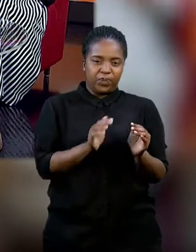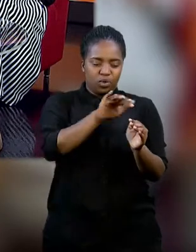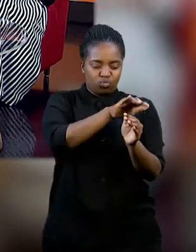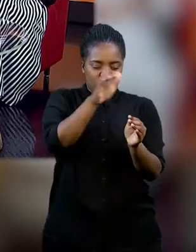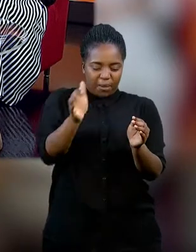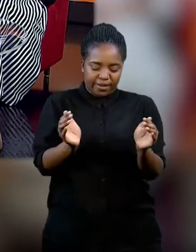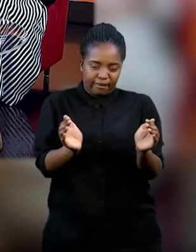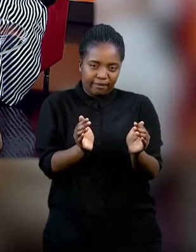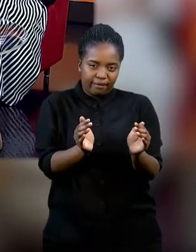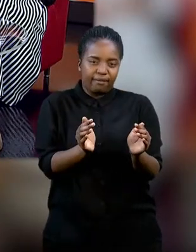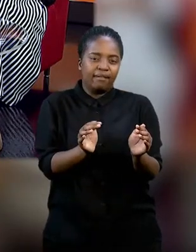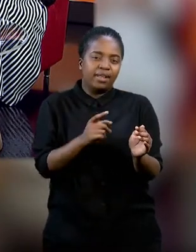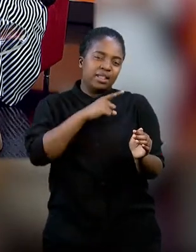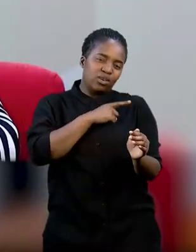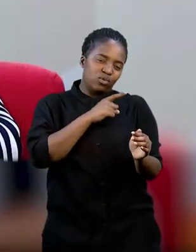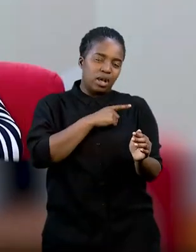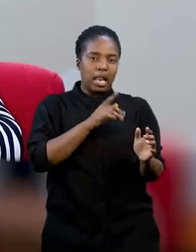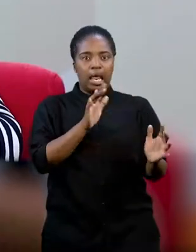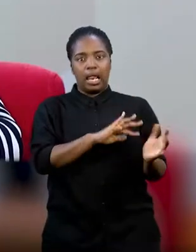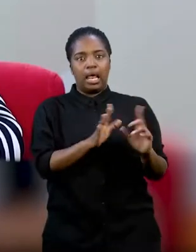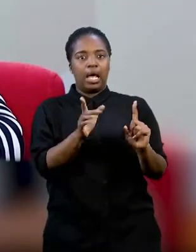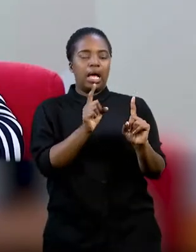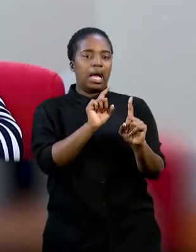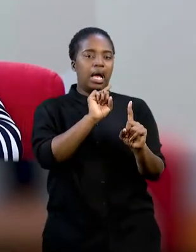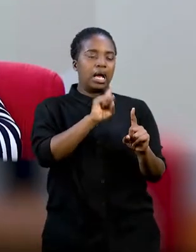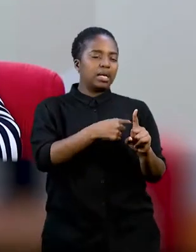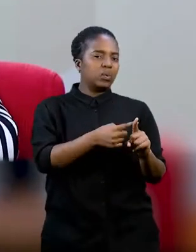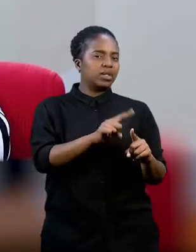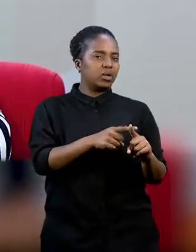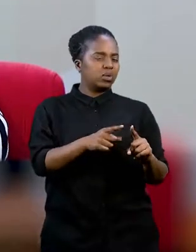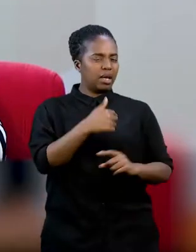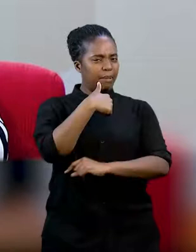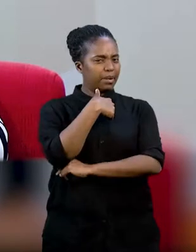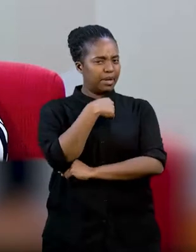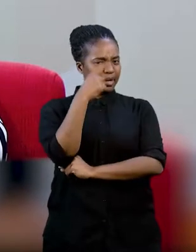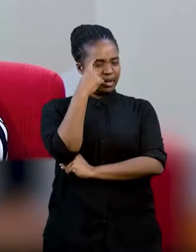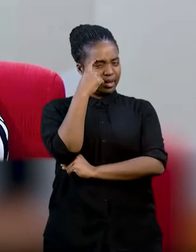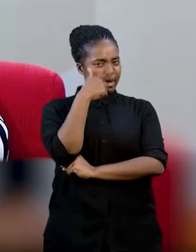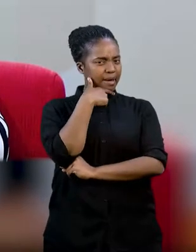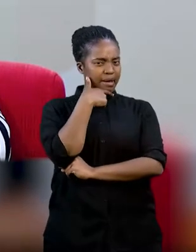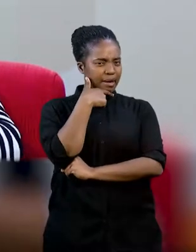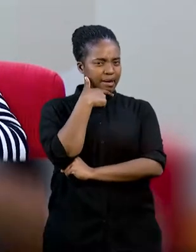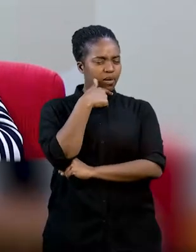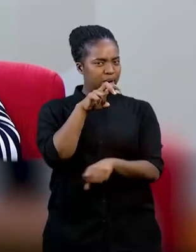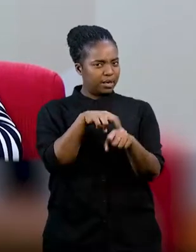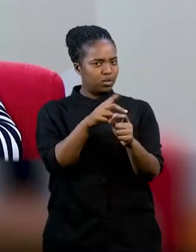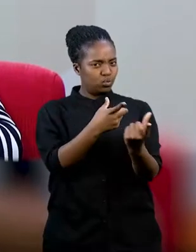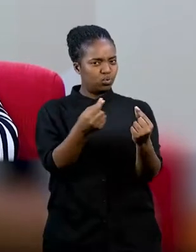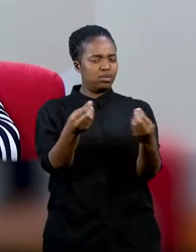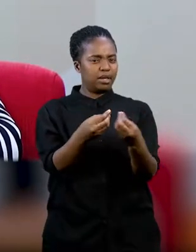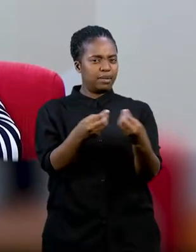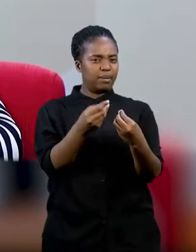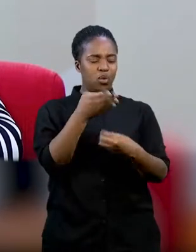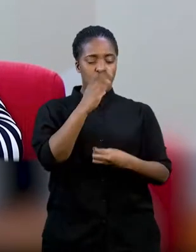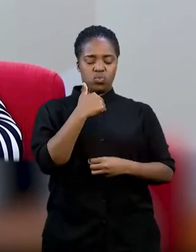re ke incubator so I re ntse re ya re ya and then na ke re he ke do tse and then hore le hona beno ke a